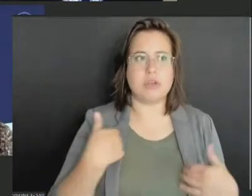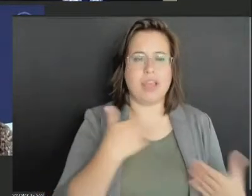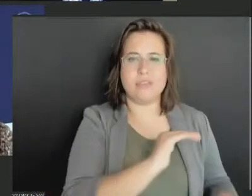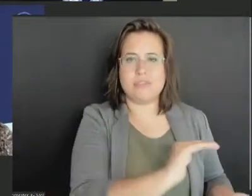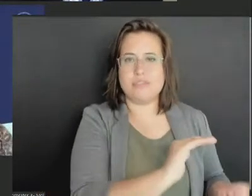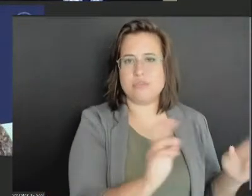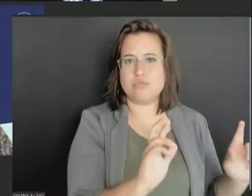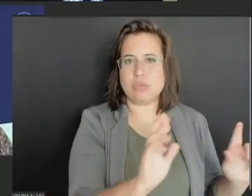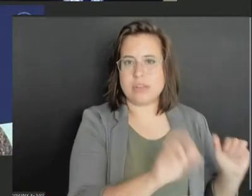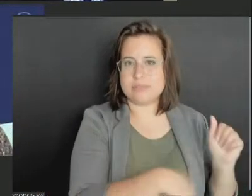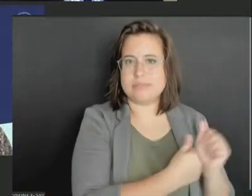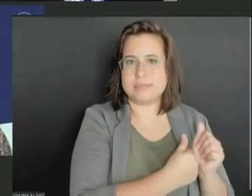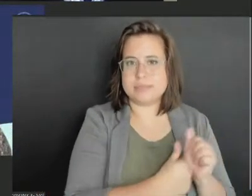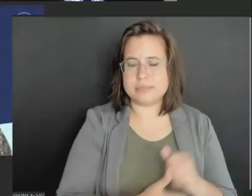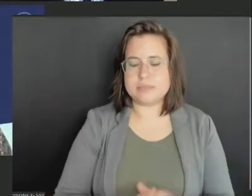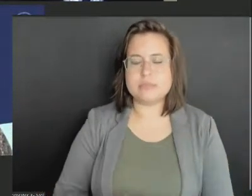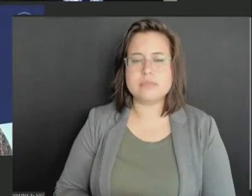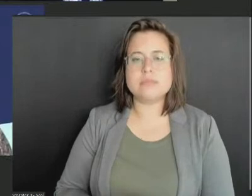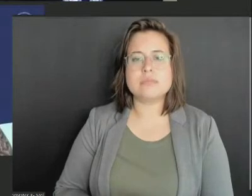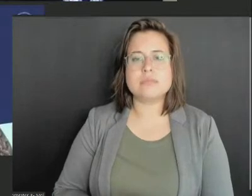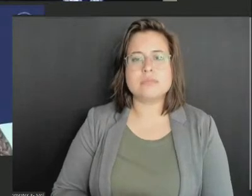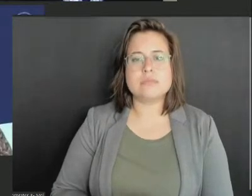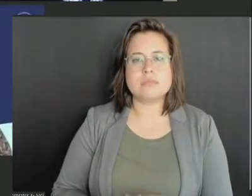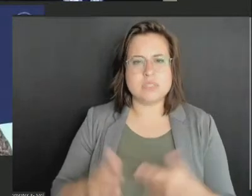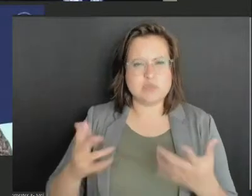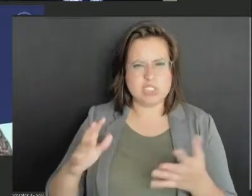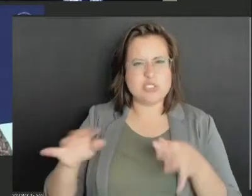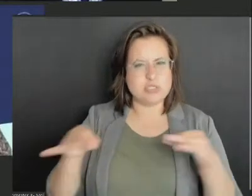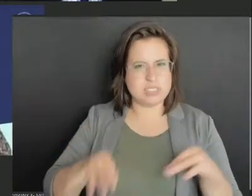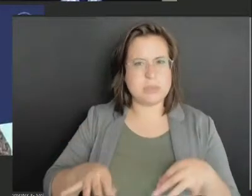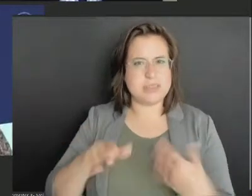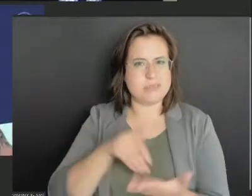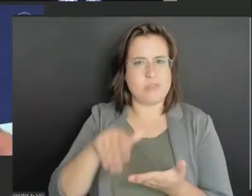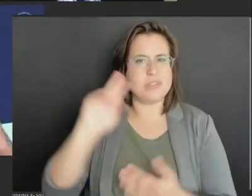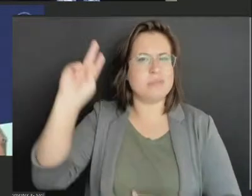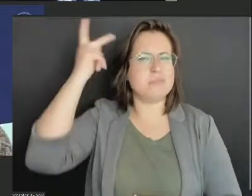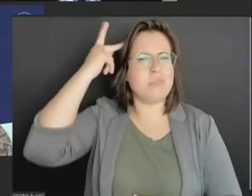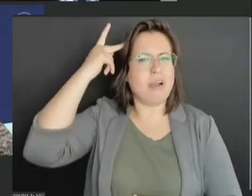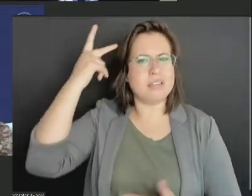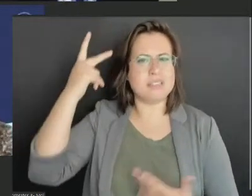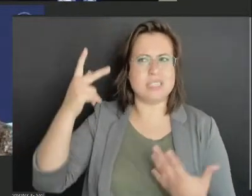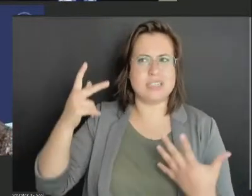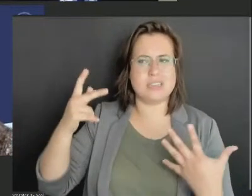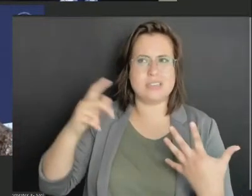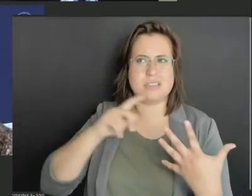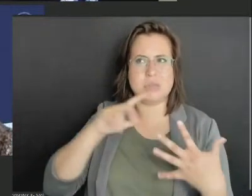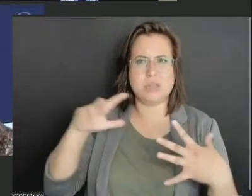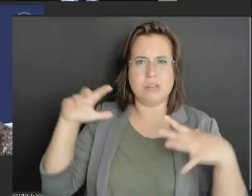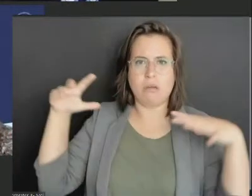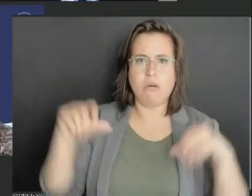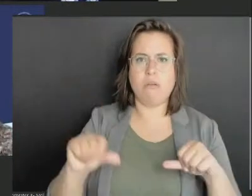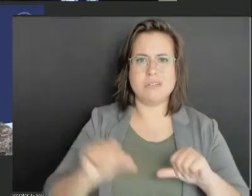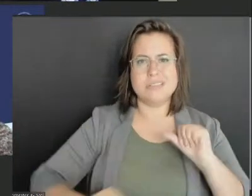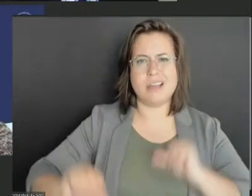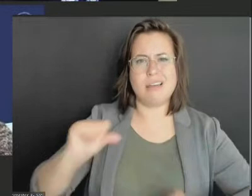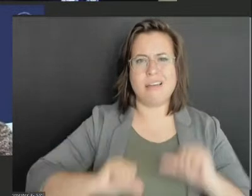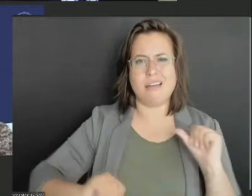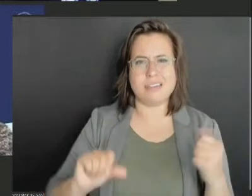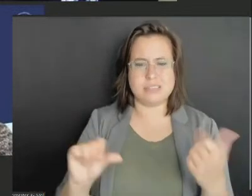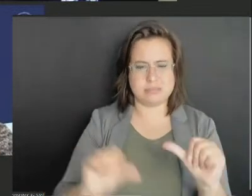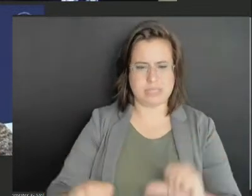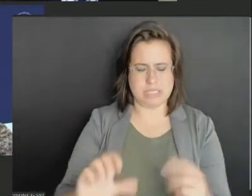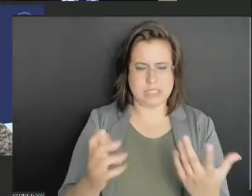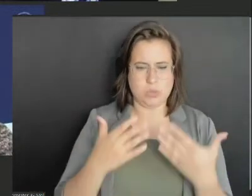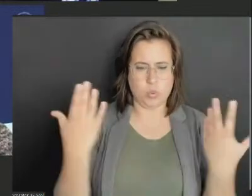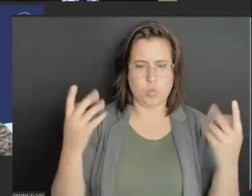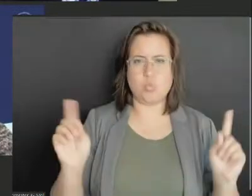recommendations, too often politics has overridden science as far as who is most at risk. And those who are at